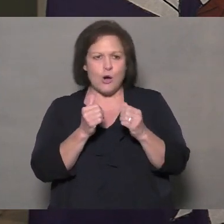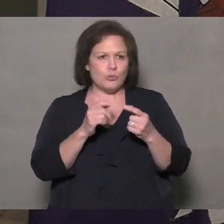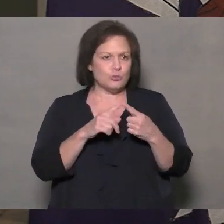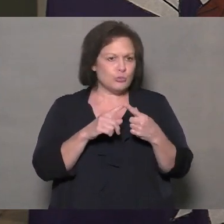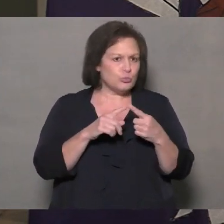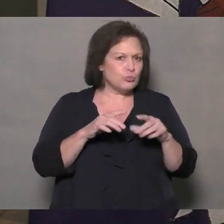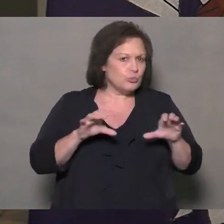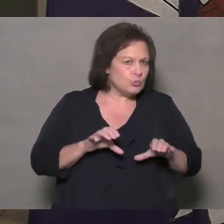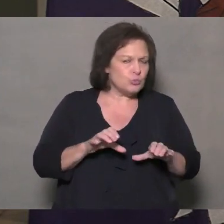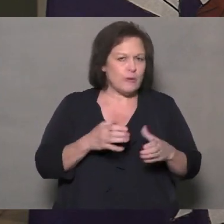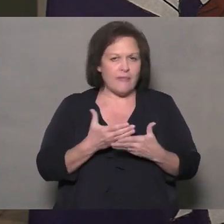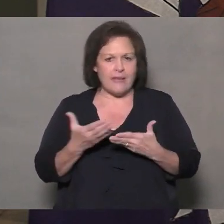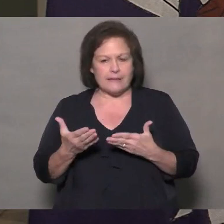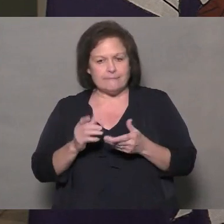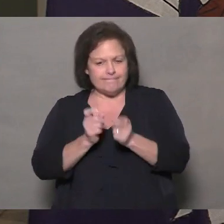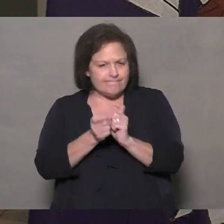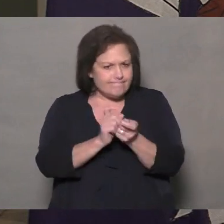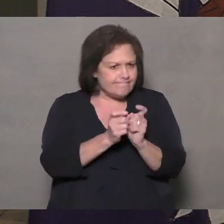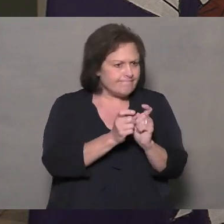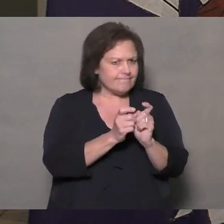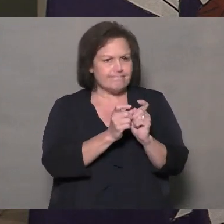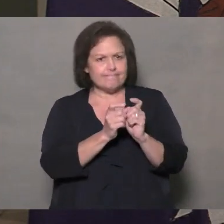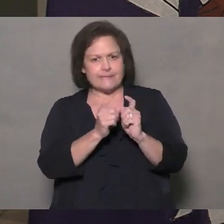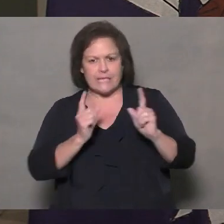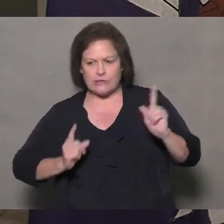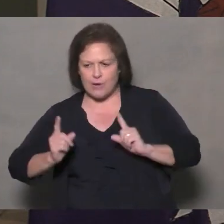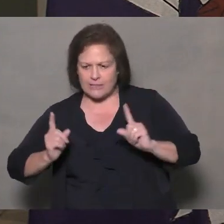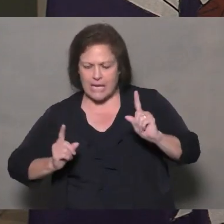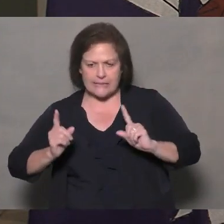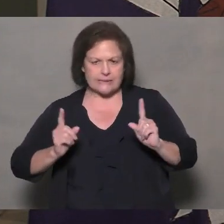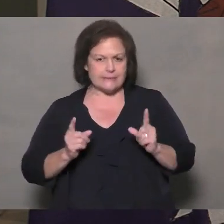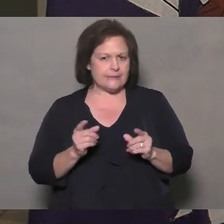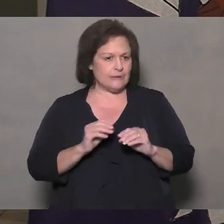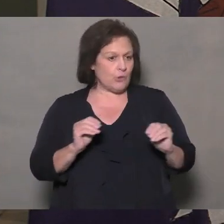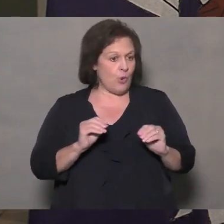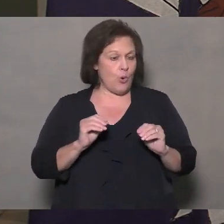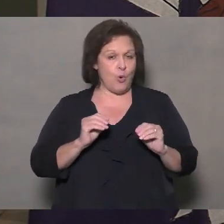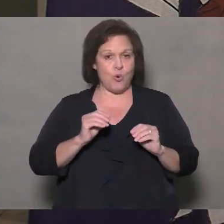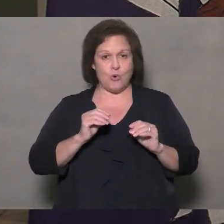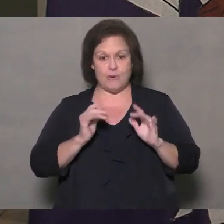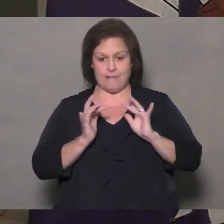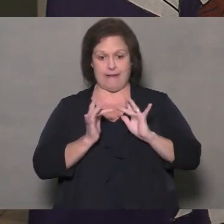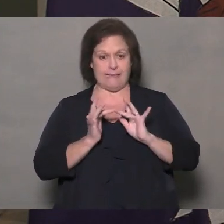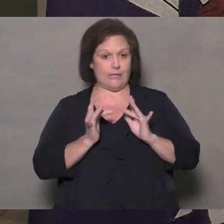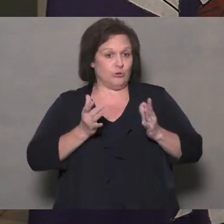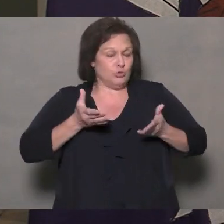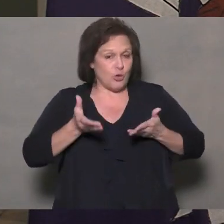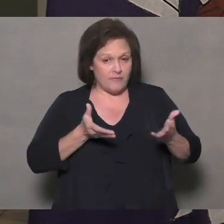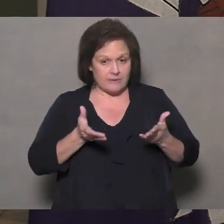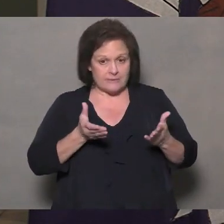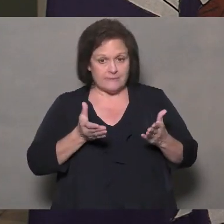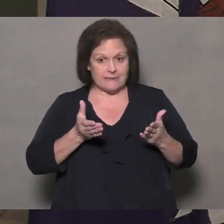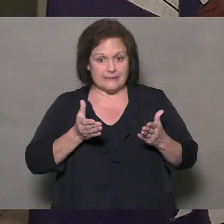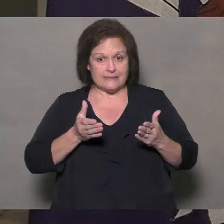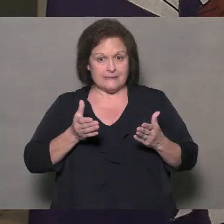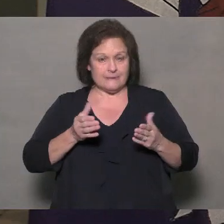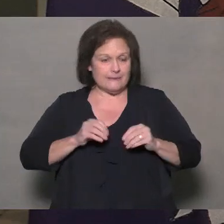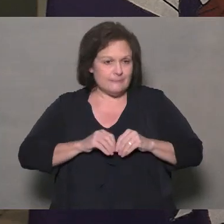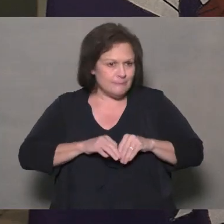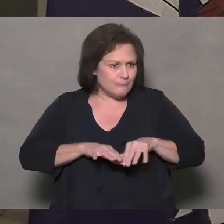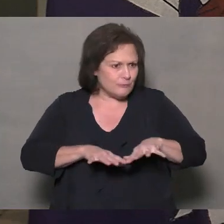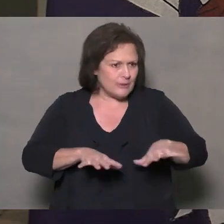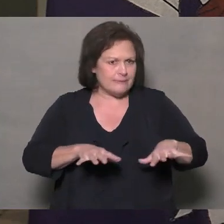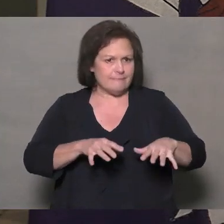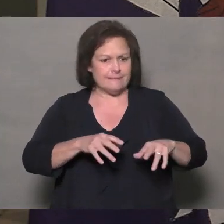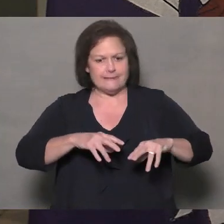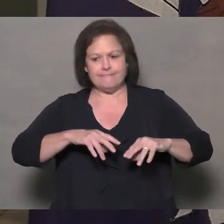things done, implementing contact tracing and no contact services, spreading seating onto the